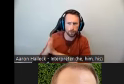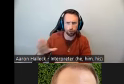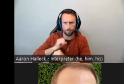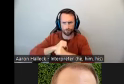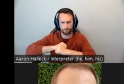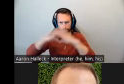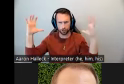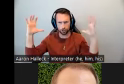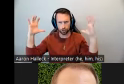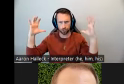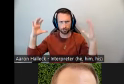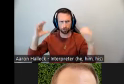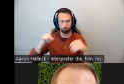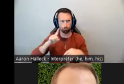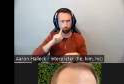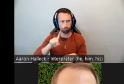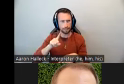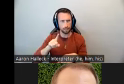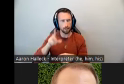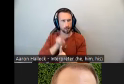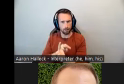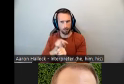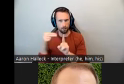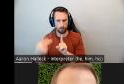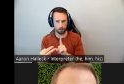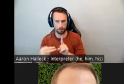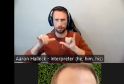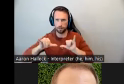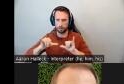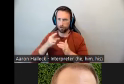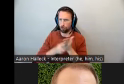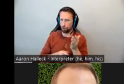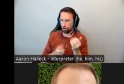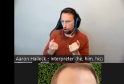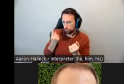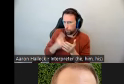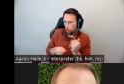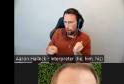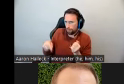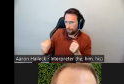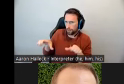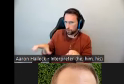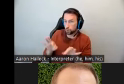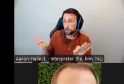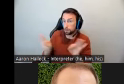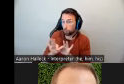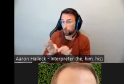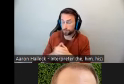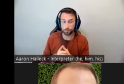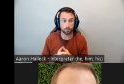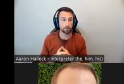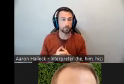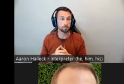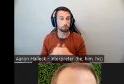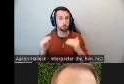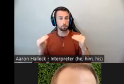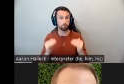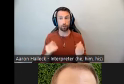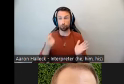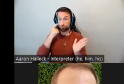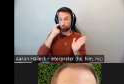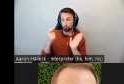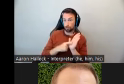yourself in their shoes and understanding what they do, I think is really, really super important. And being recognized as a valued, trusted partner,